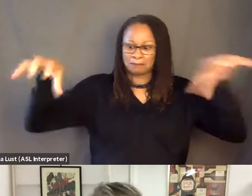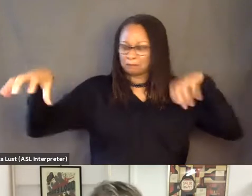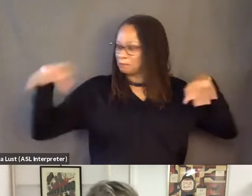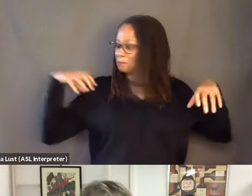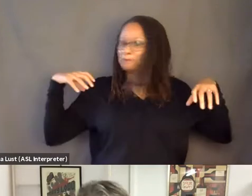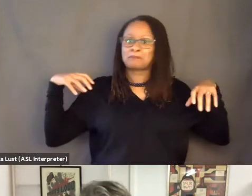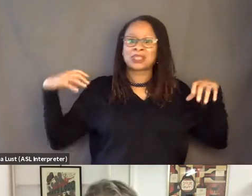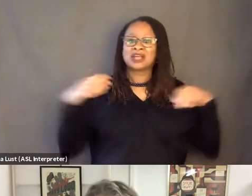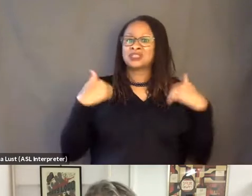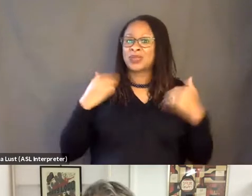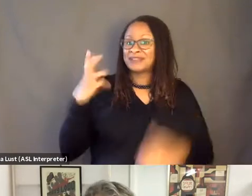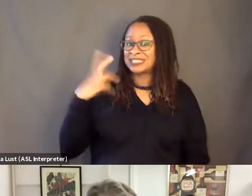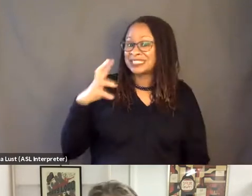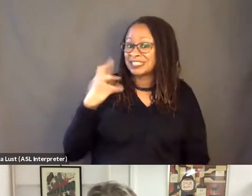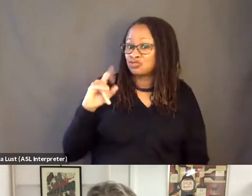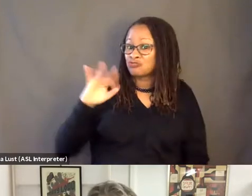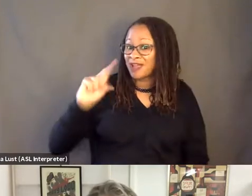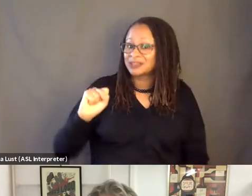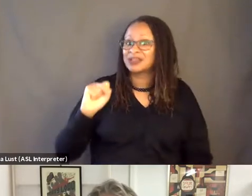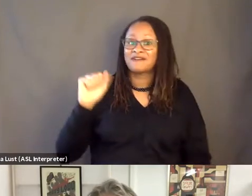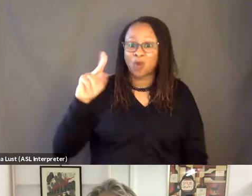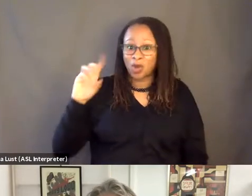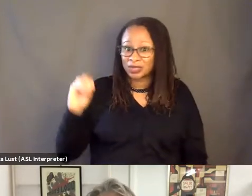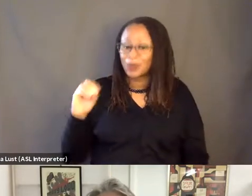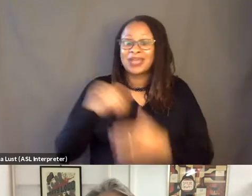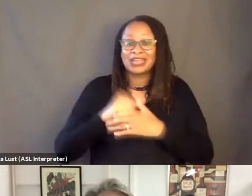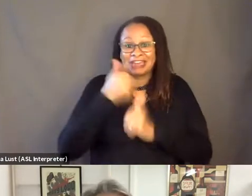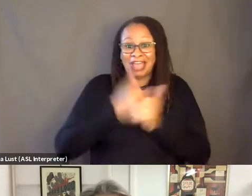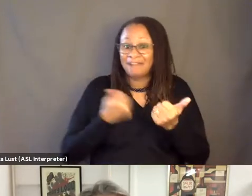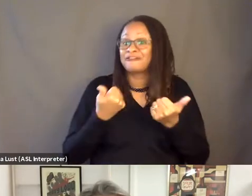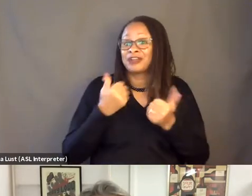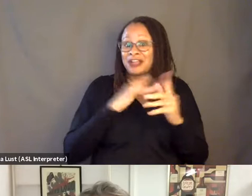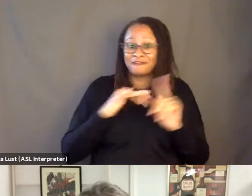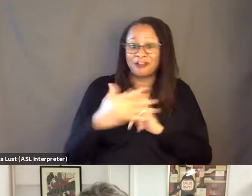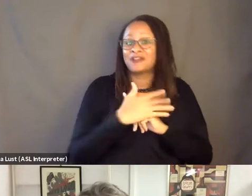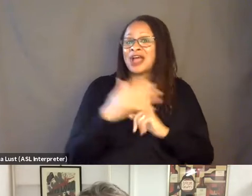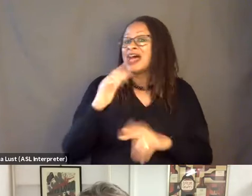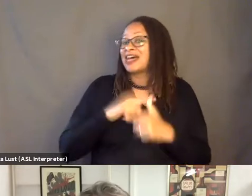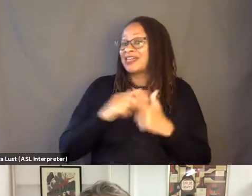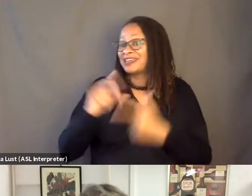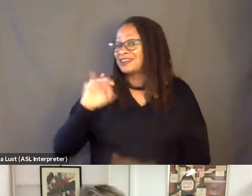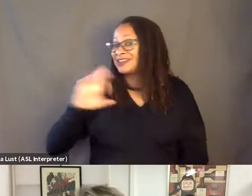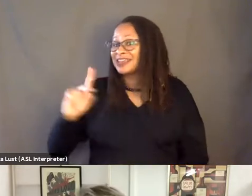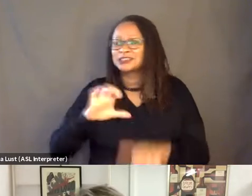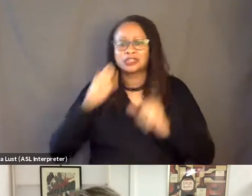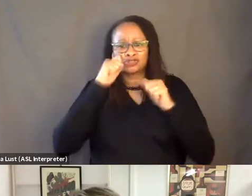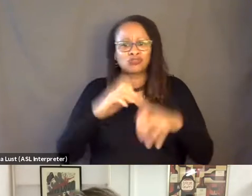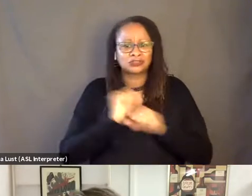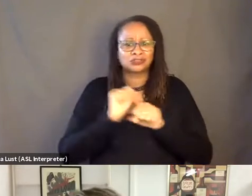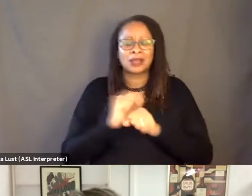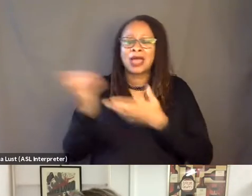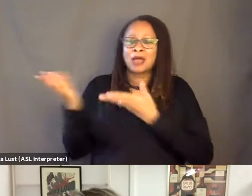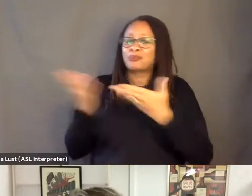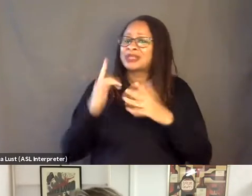tracks of audio in all of these environments that we were with people. And then Nick did this incredible job, really, of bringing those sounds